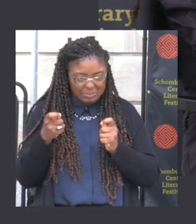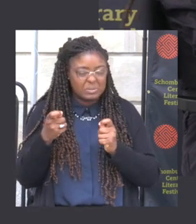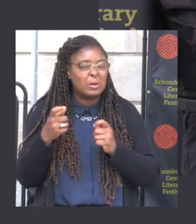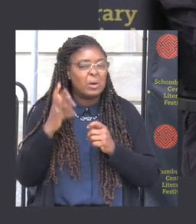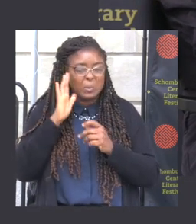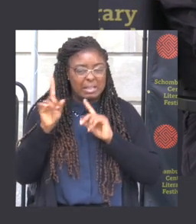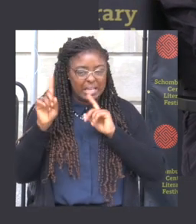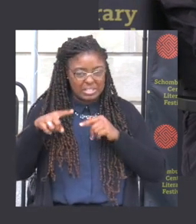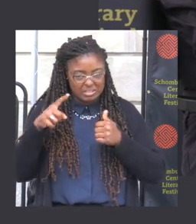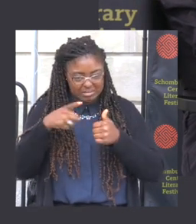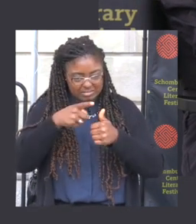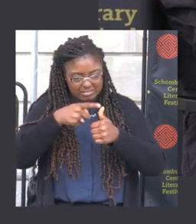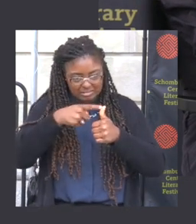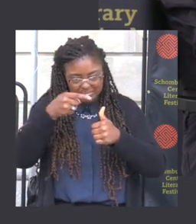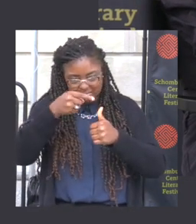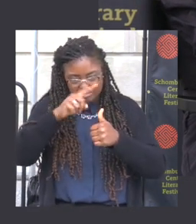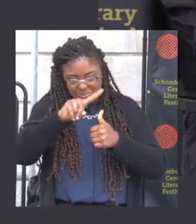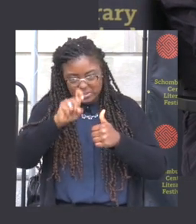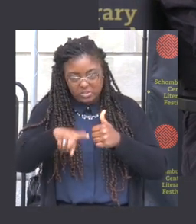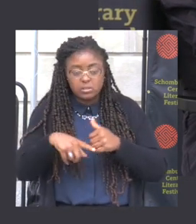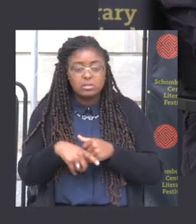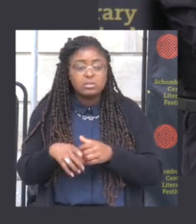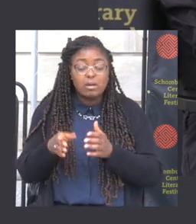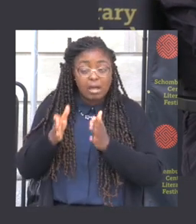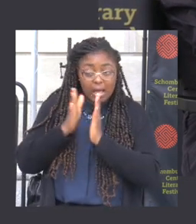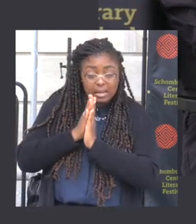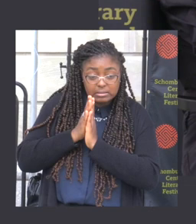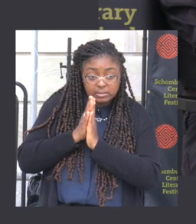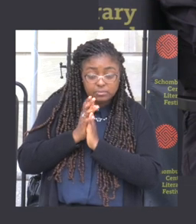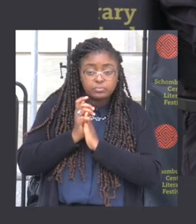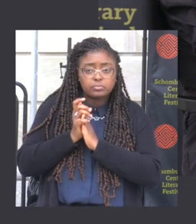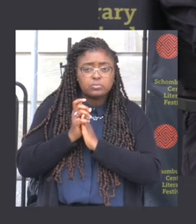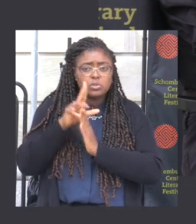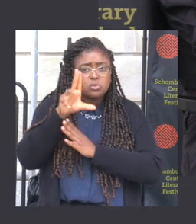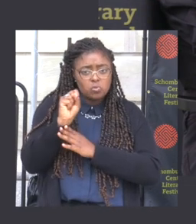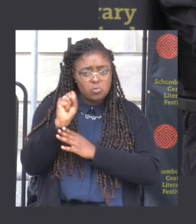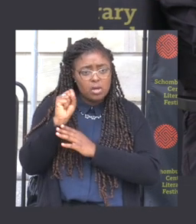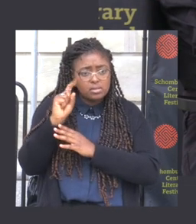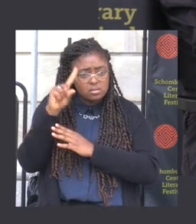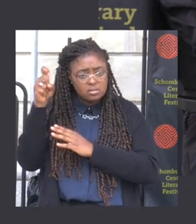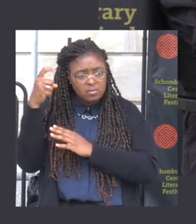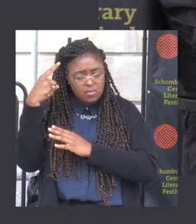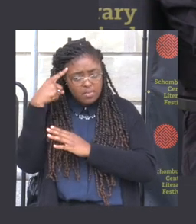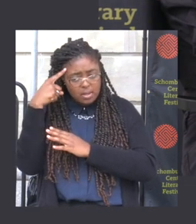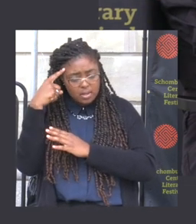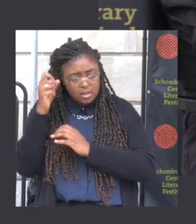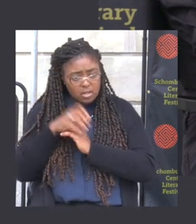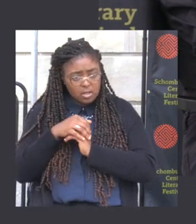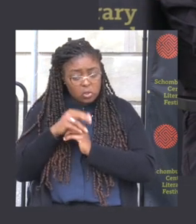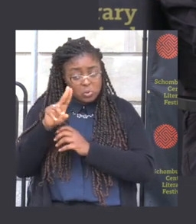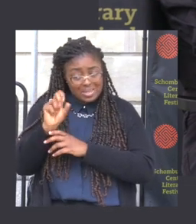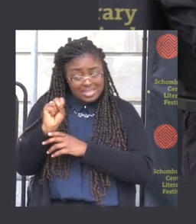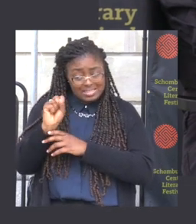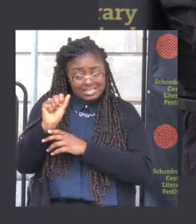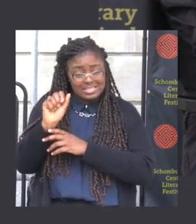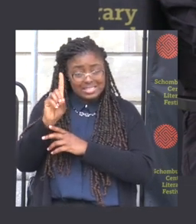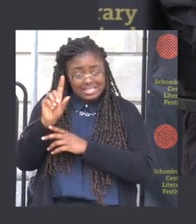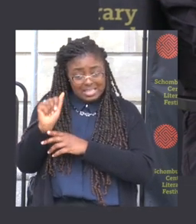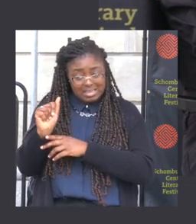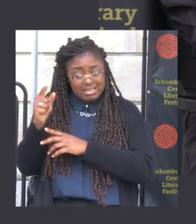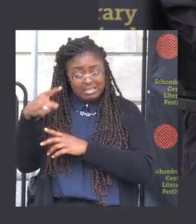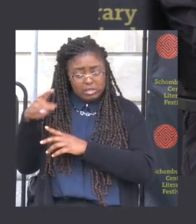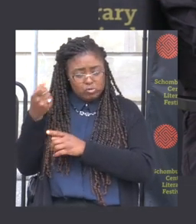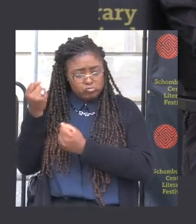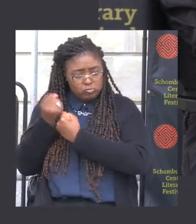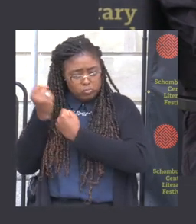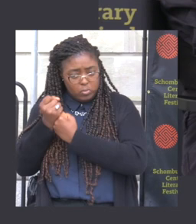So she asked, is the U.S. government, the USDA supporting Black farmers? The